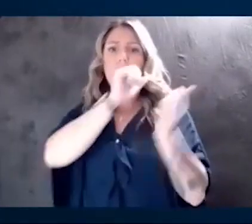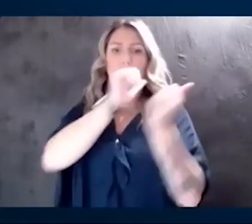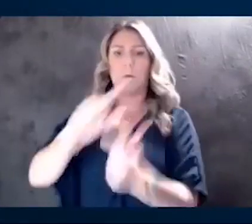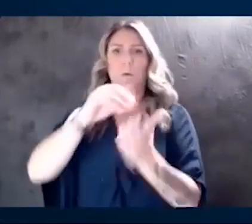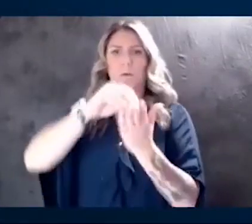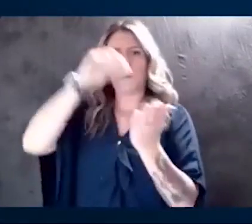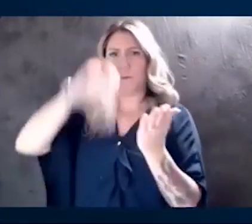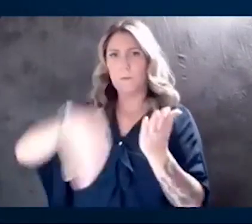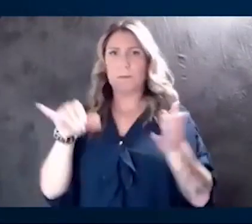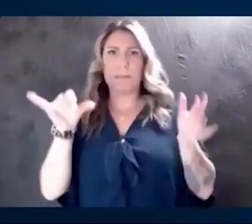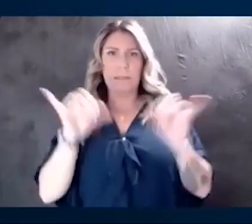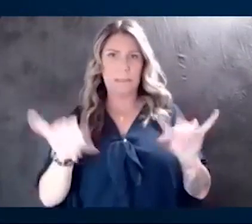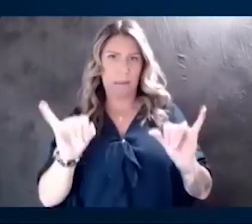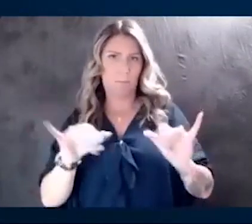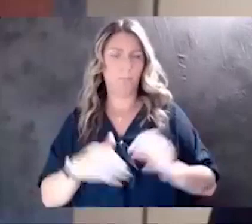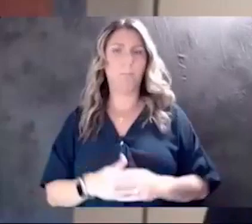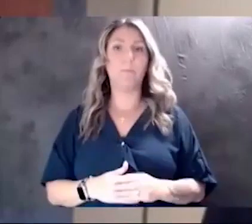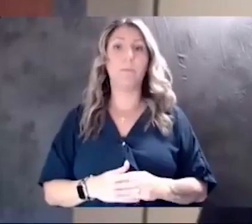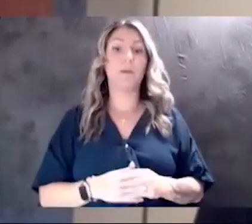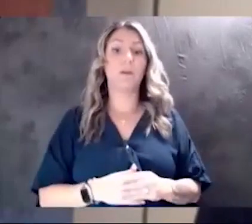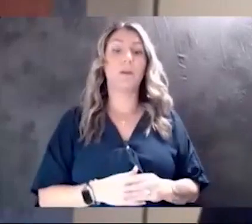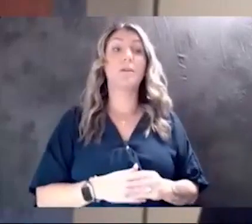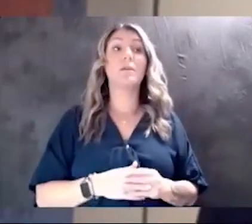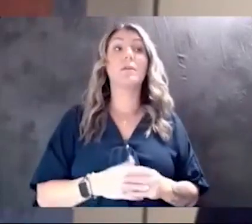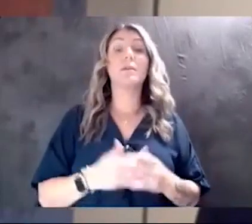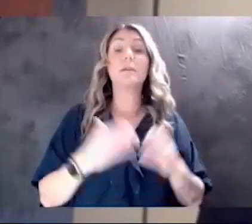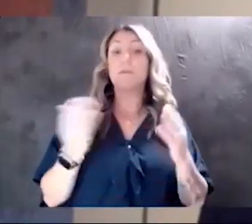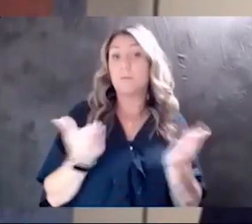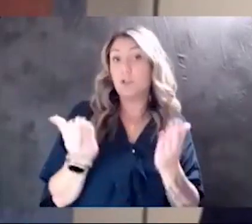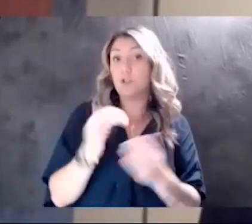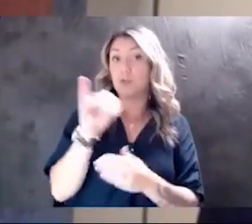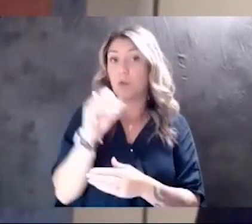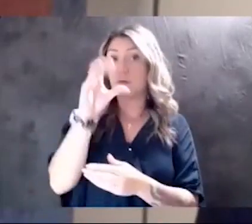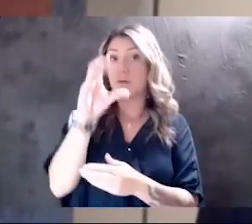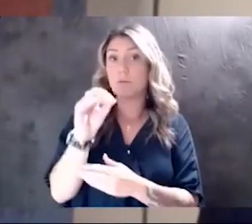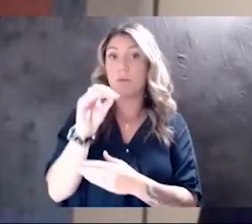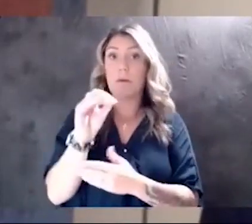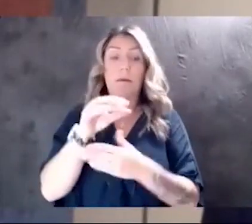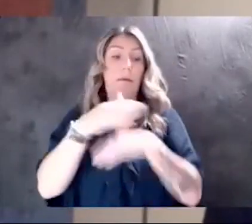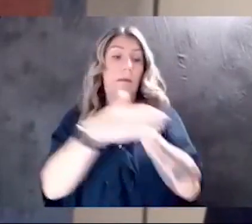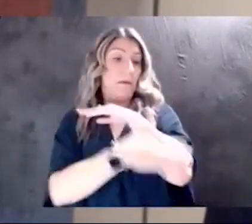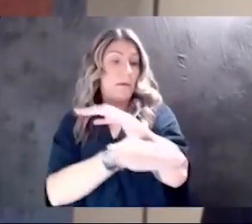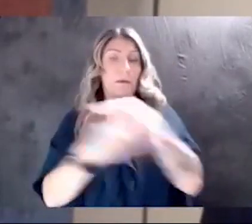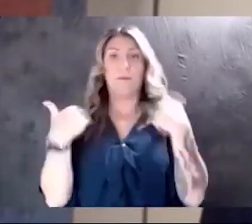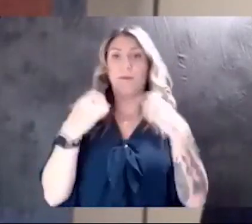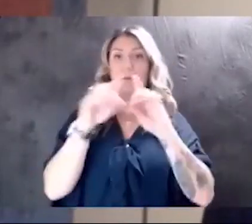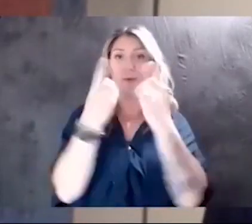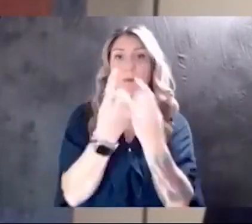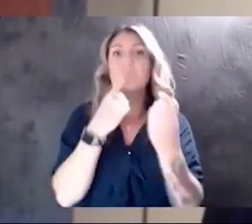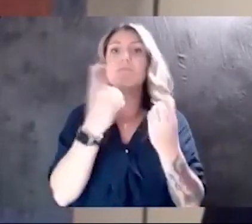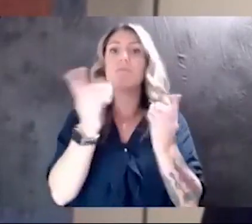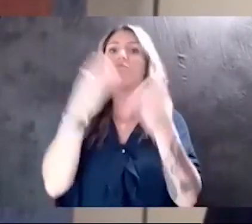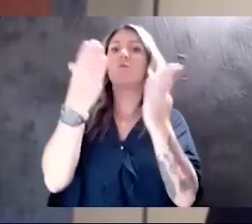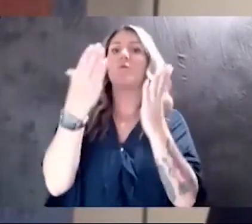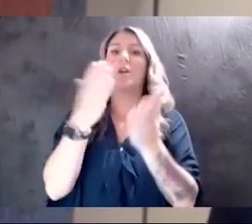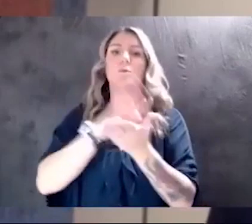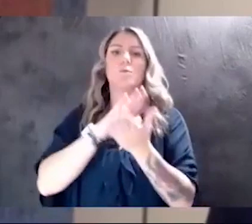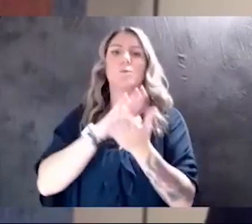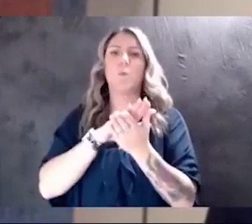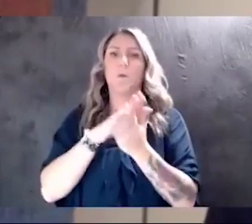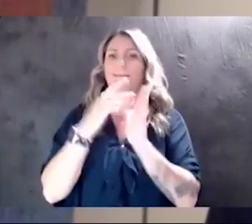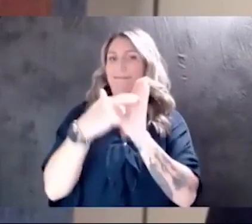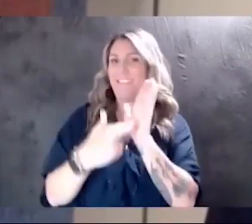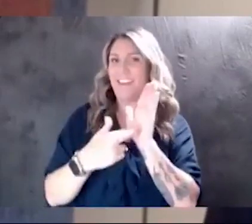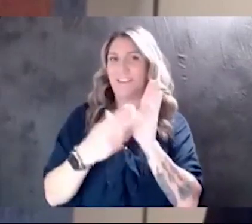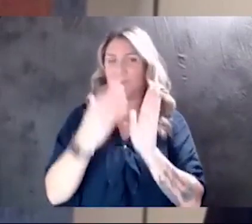same? Fortunately, here in Johnson County, our county health department has given the schools guidelines, so we know exactly